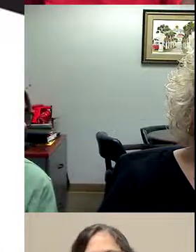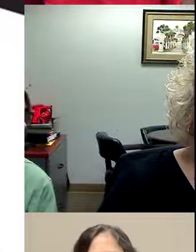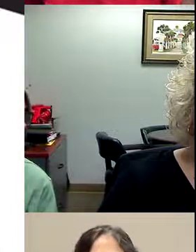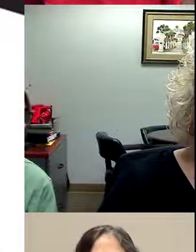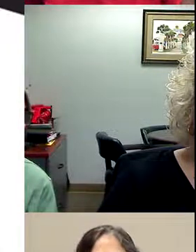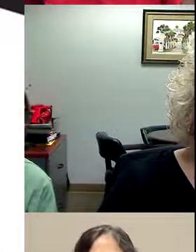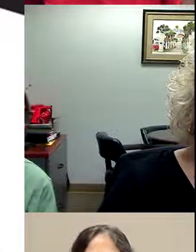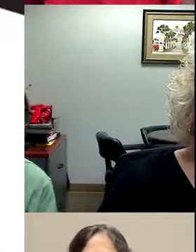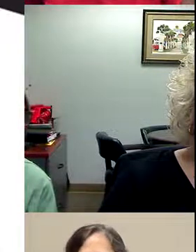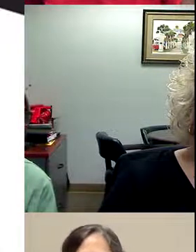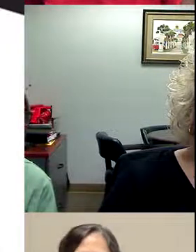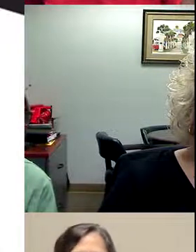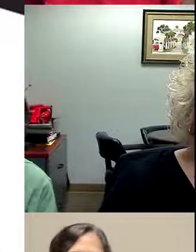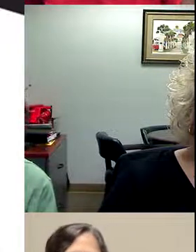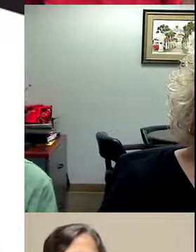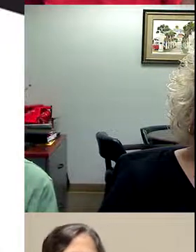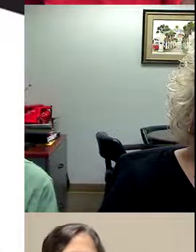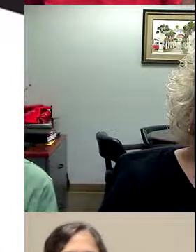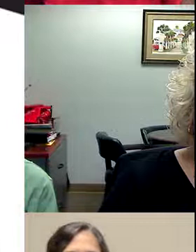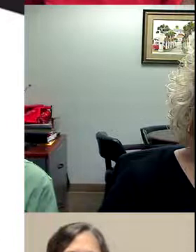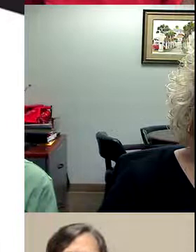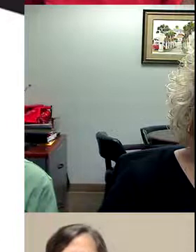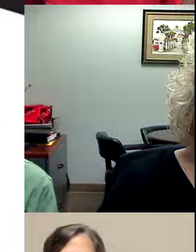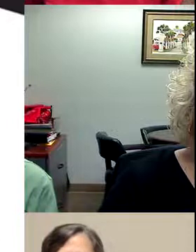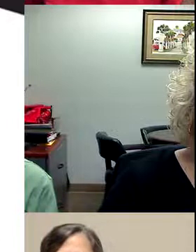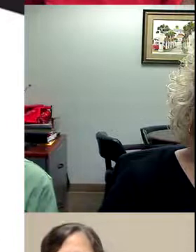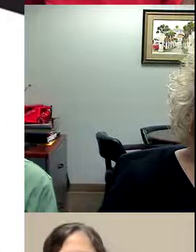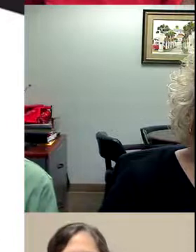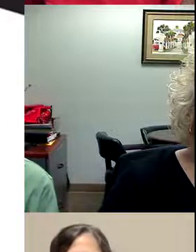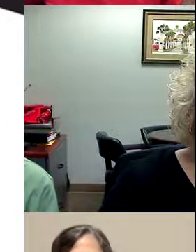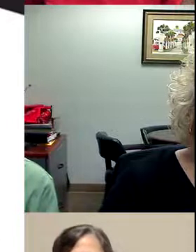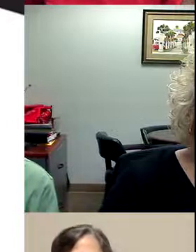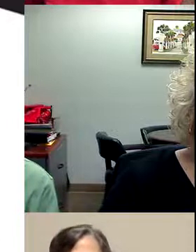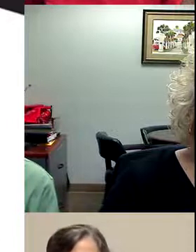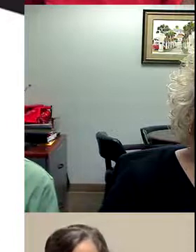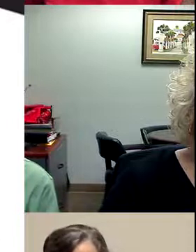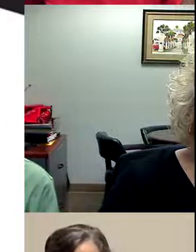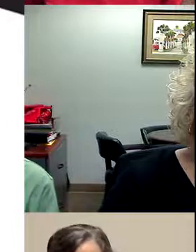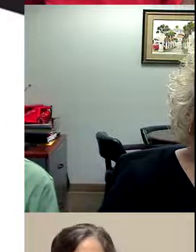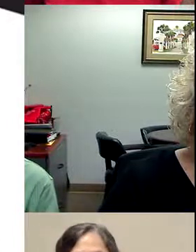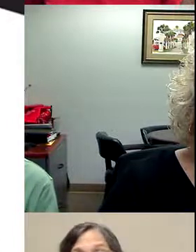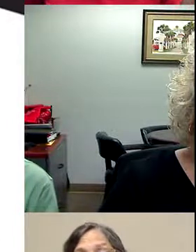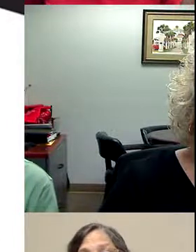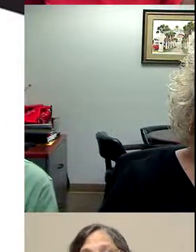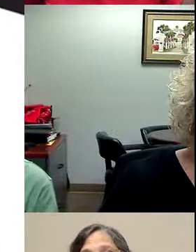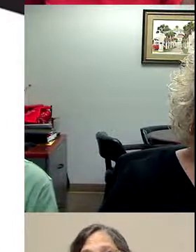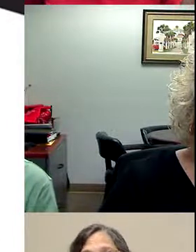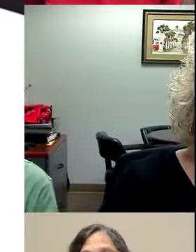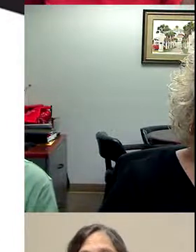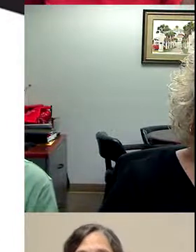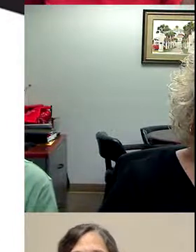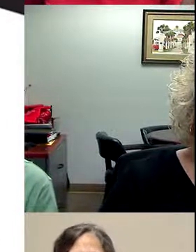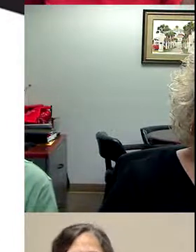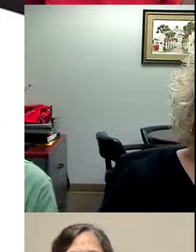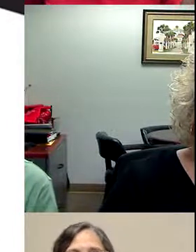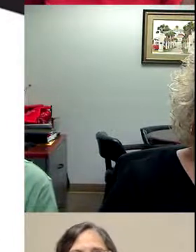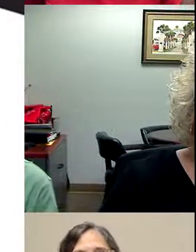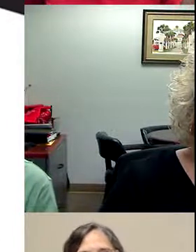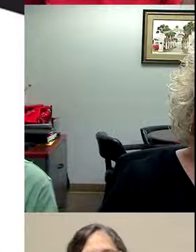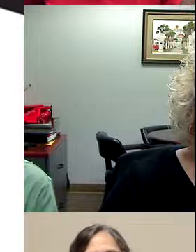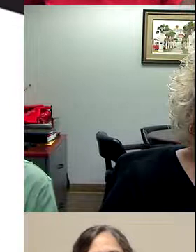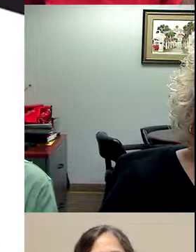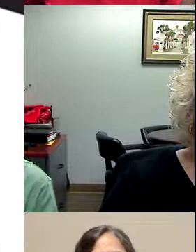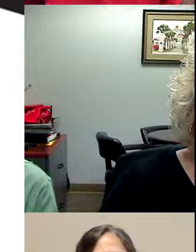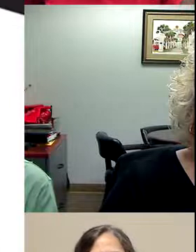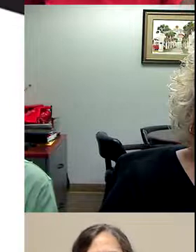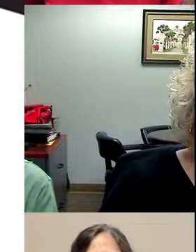literacy. And last but not least, Dr. Deborah Payne worked as middle school teacher and academic coach before moving into higher